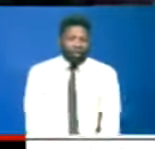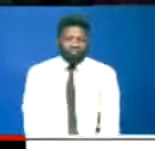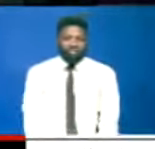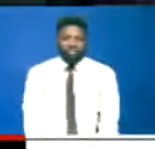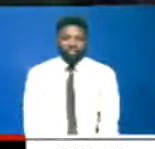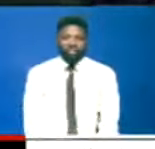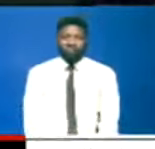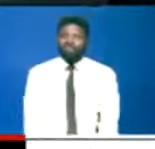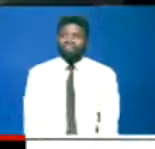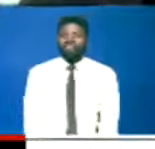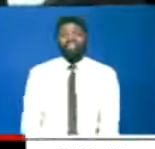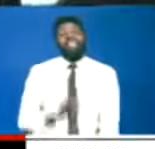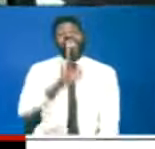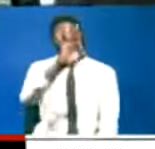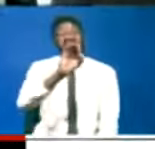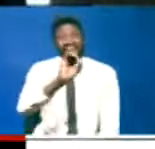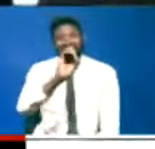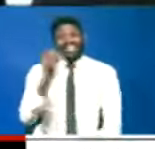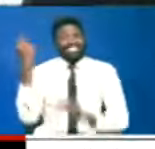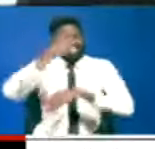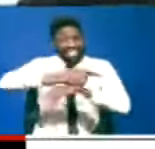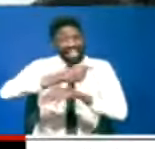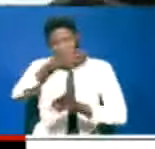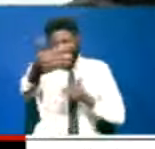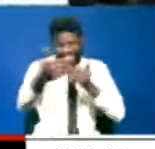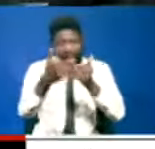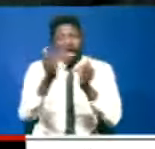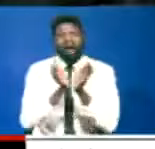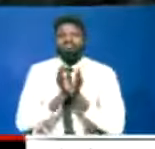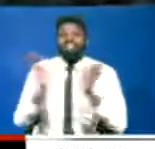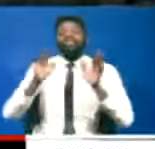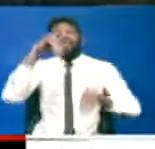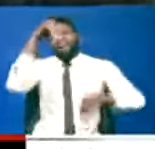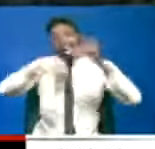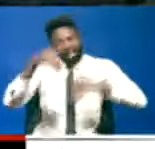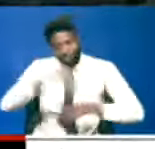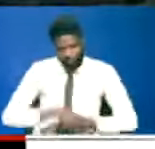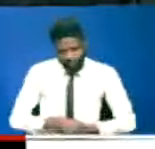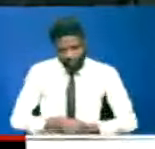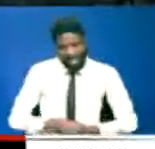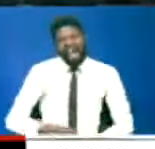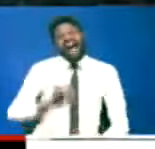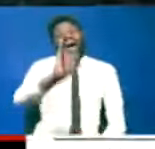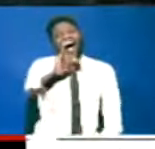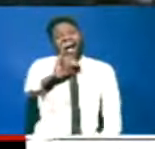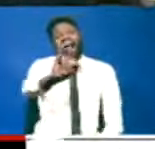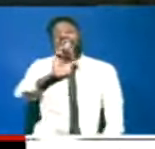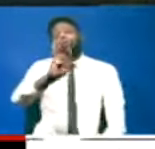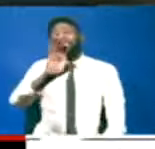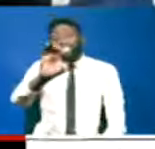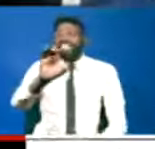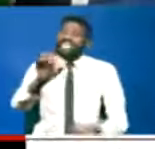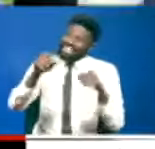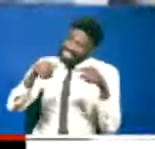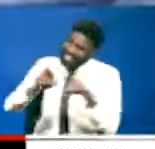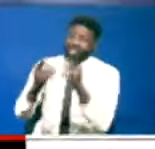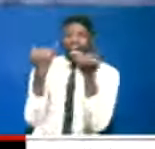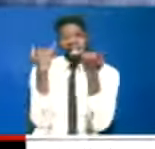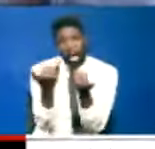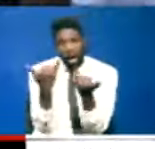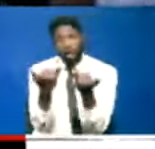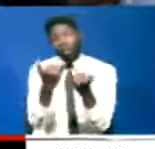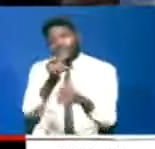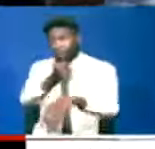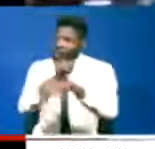Approximately 30 days to the general election, the Independent Electoral and Boundaries Commission is sounding a warning bell over